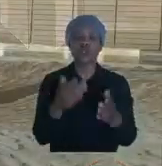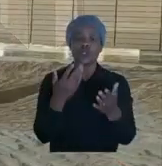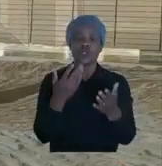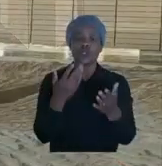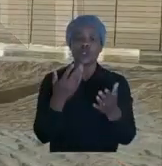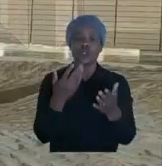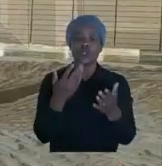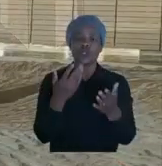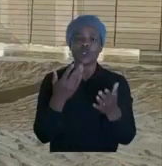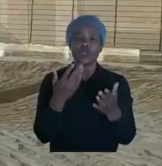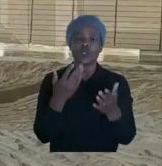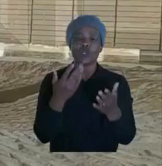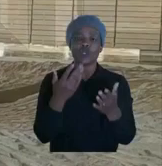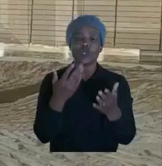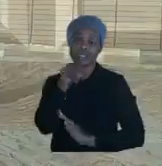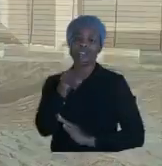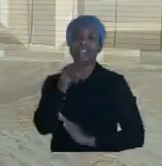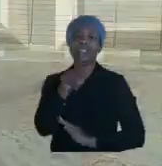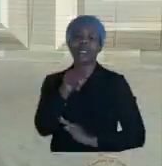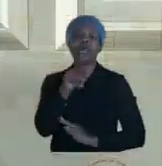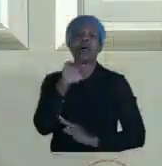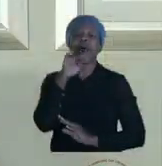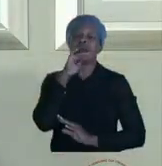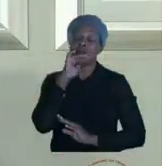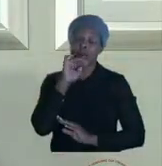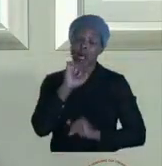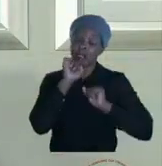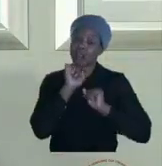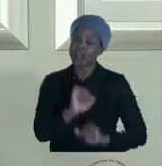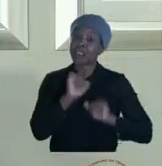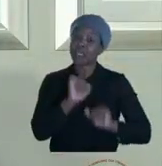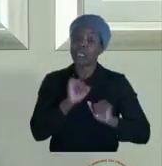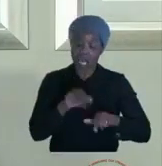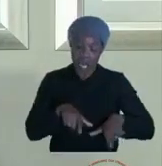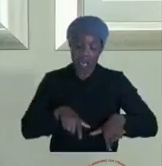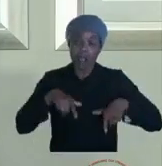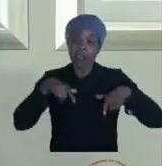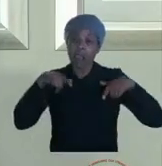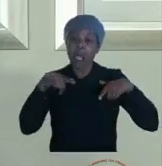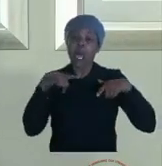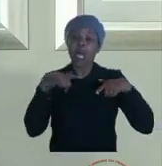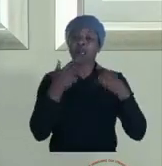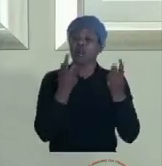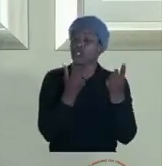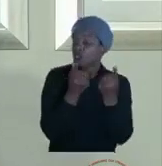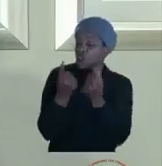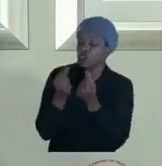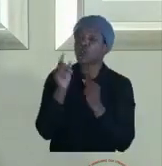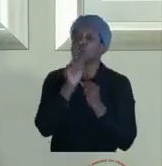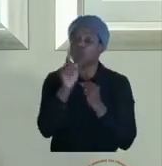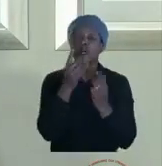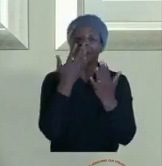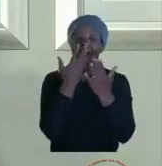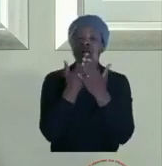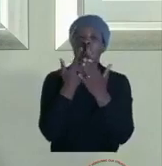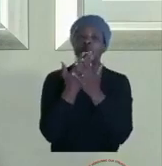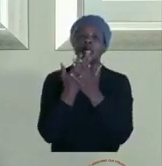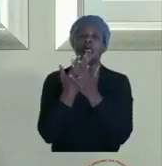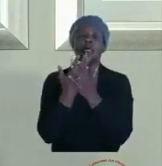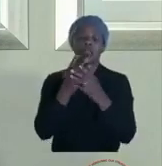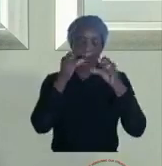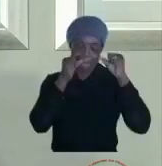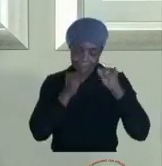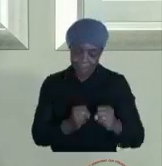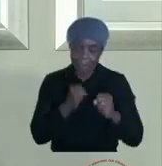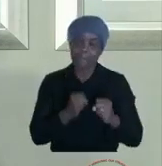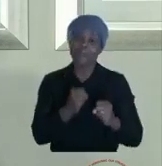extinguished, those who will live on in every generation that will come in South Africa. We should remember